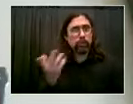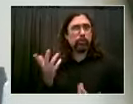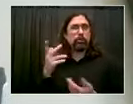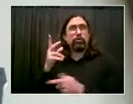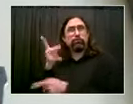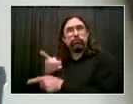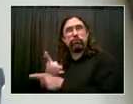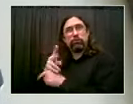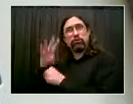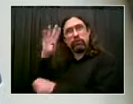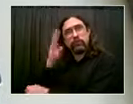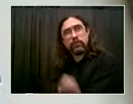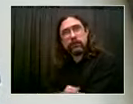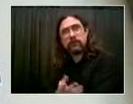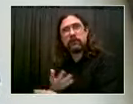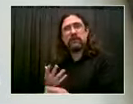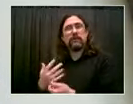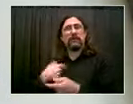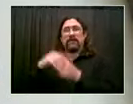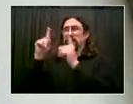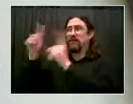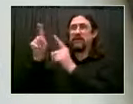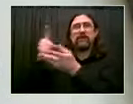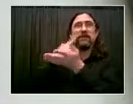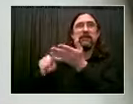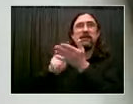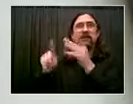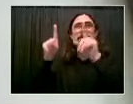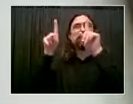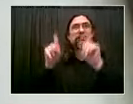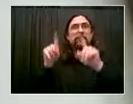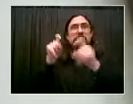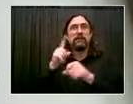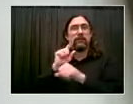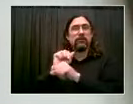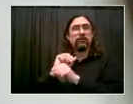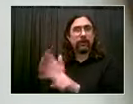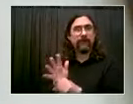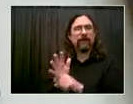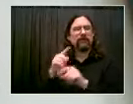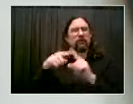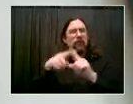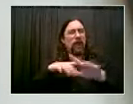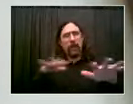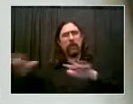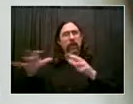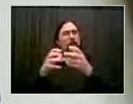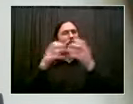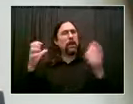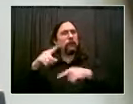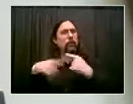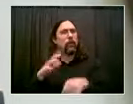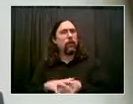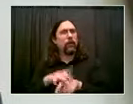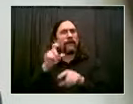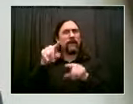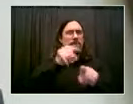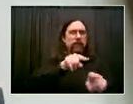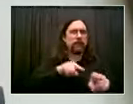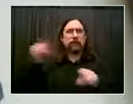challenging. And so, you know, the first major marker to me of the city